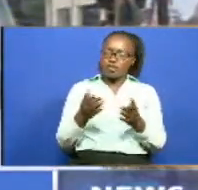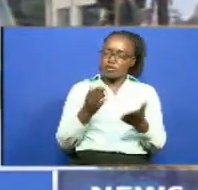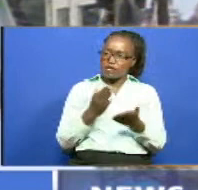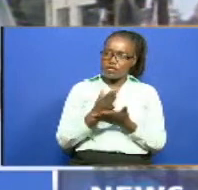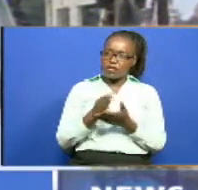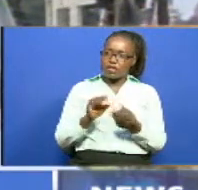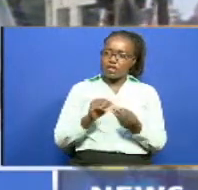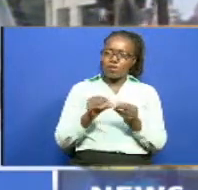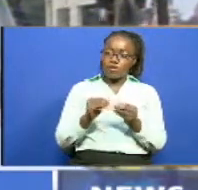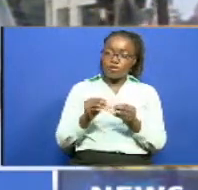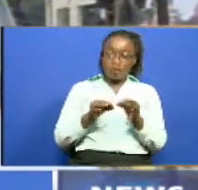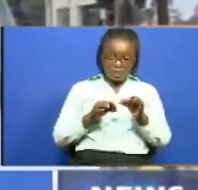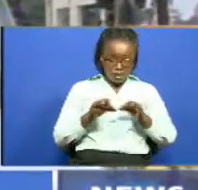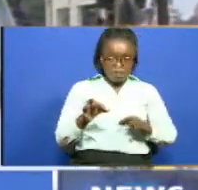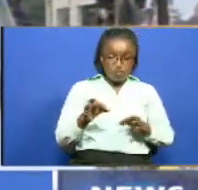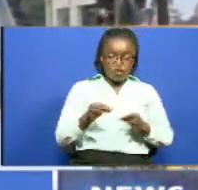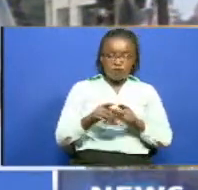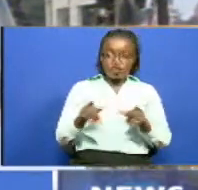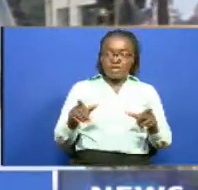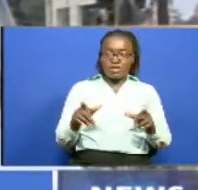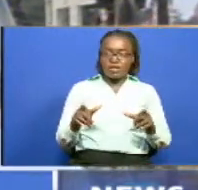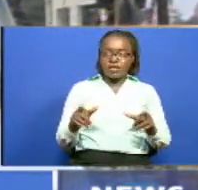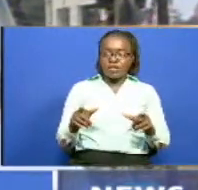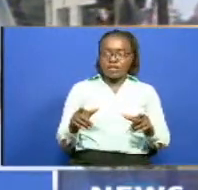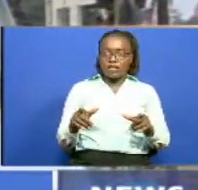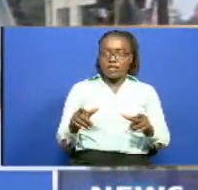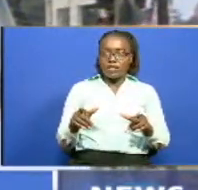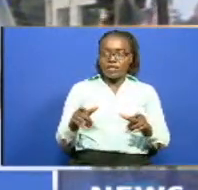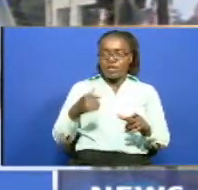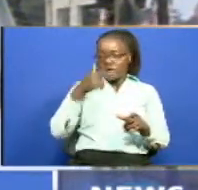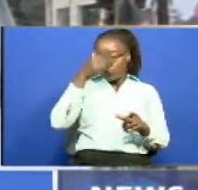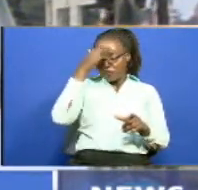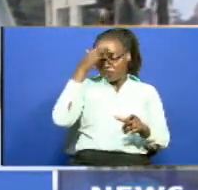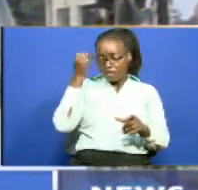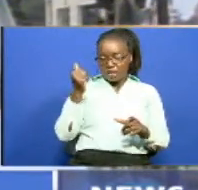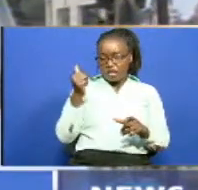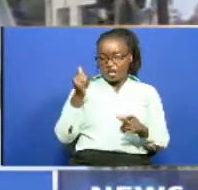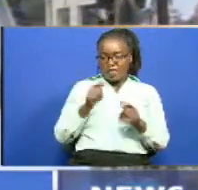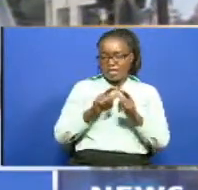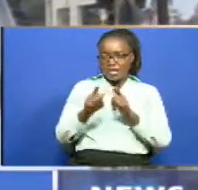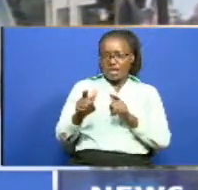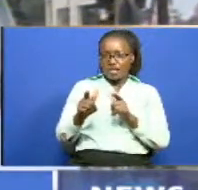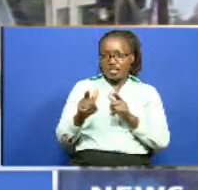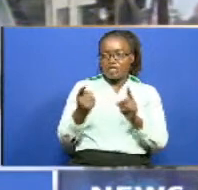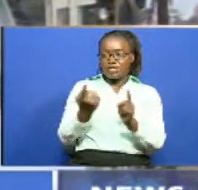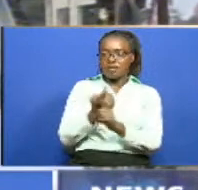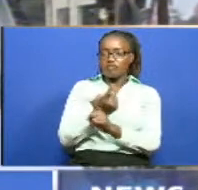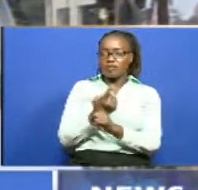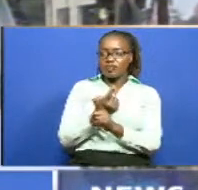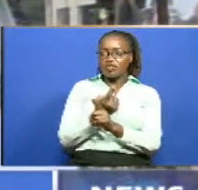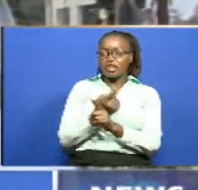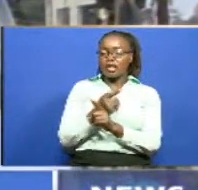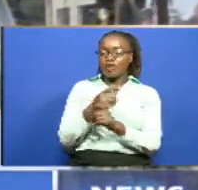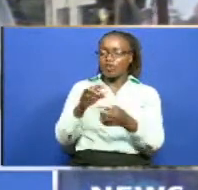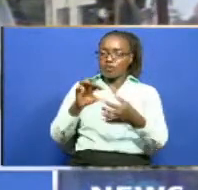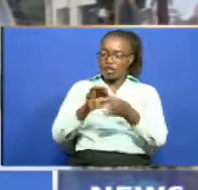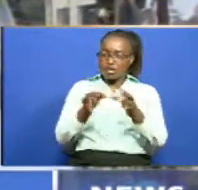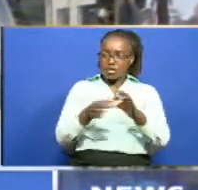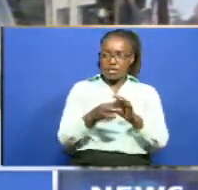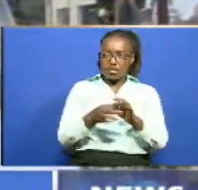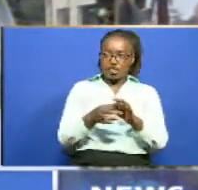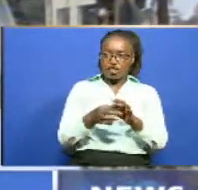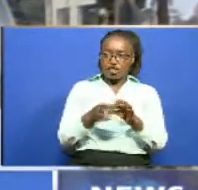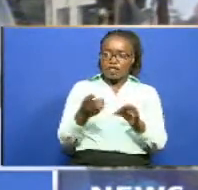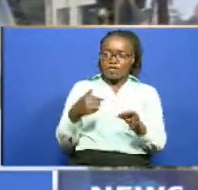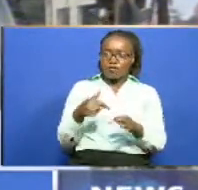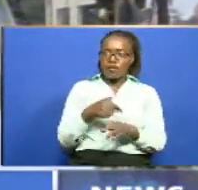of kilometers of lines that have to be relocated because the lines are not static. Every line is connected to another one. Probably for us this